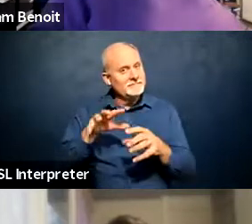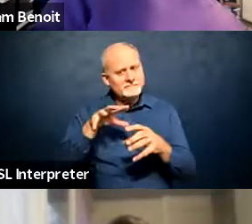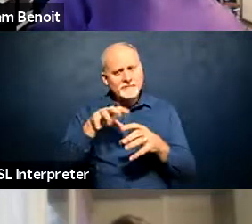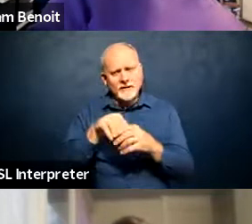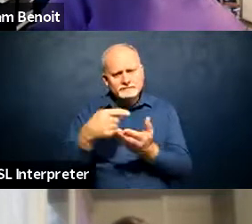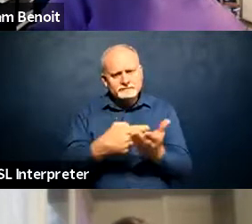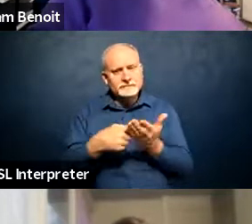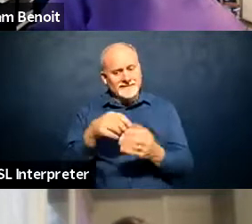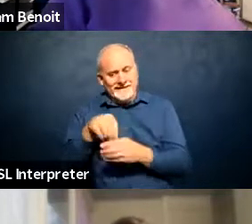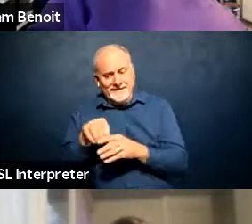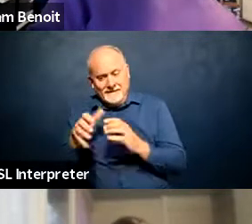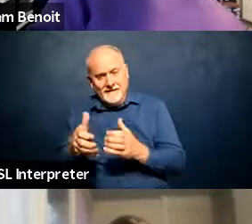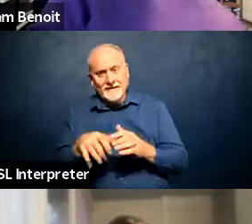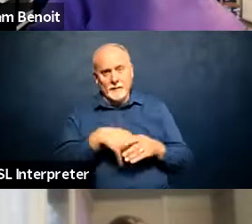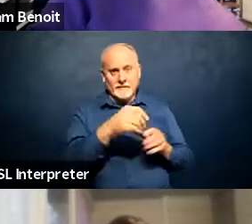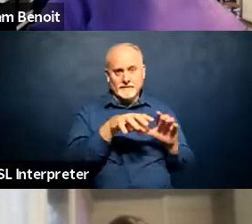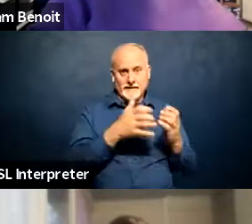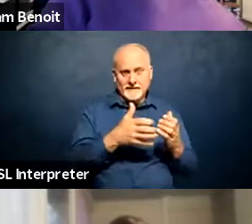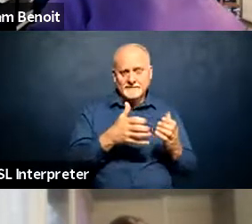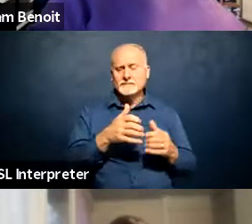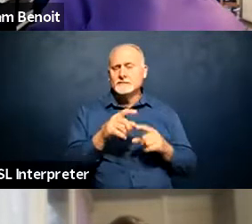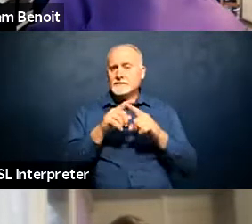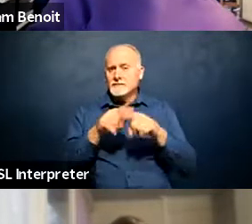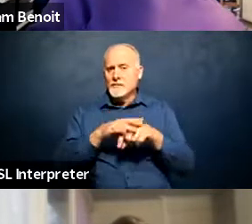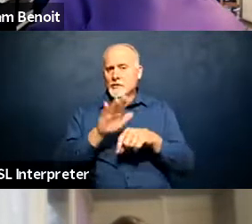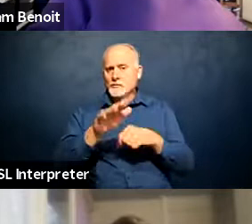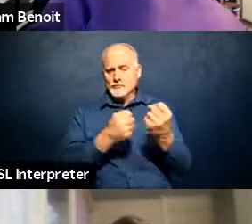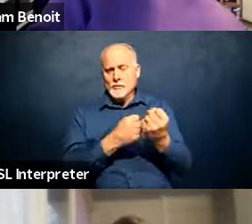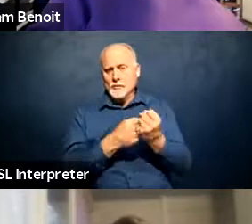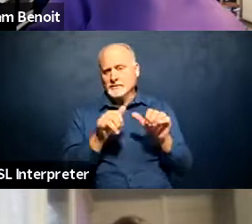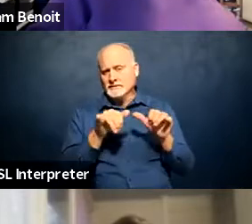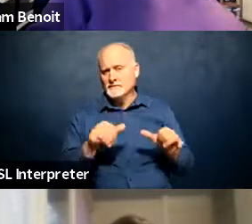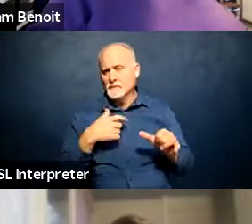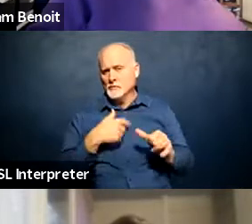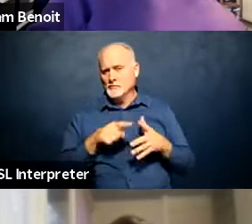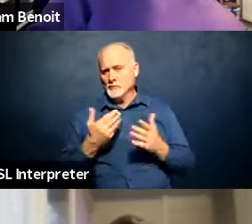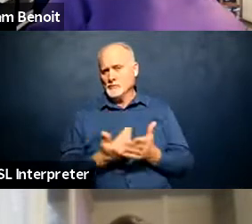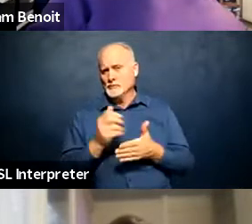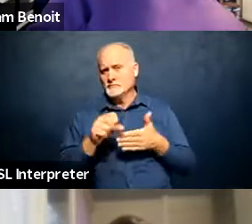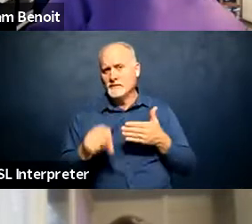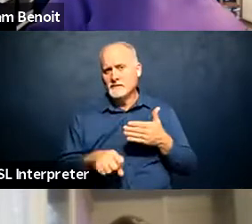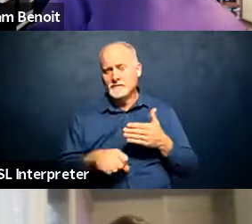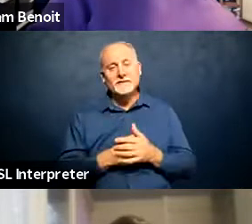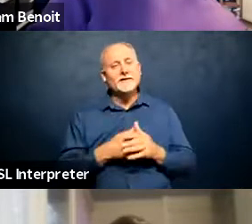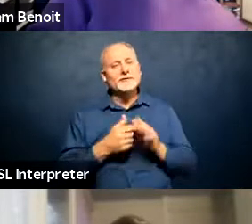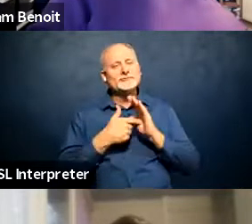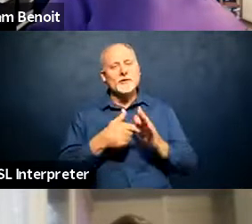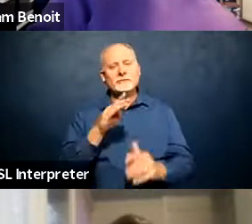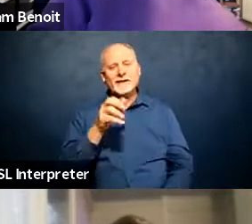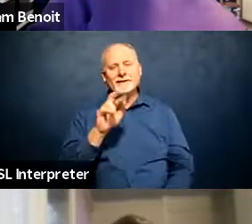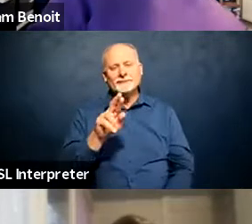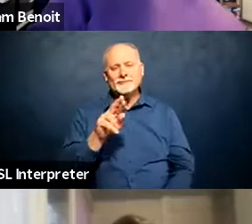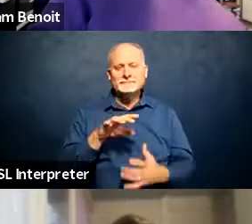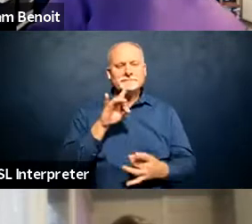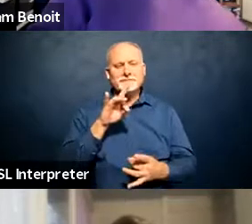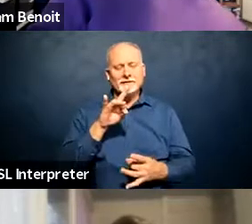of the classroom and rely on your support system as we tackle this new semester. As always, show your Blazer spirit and let's conquer